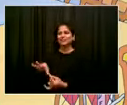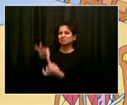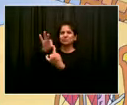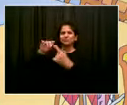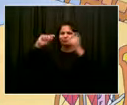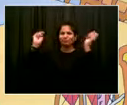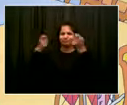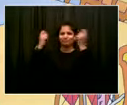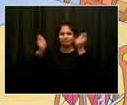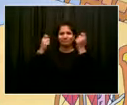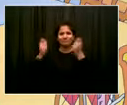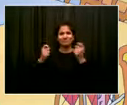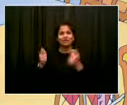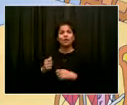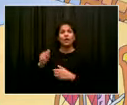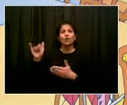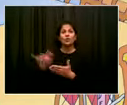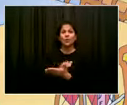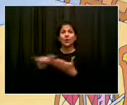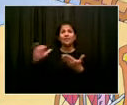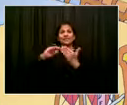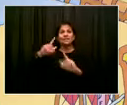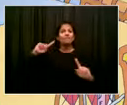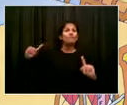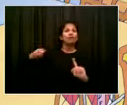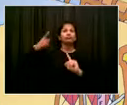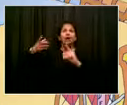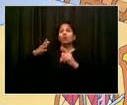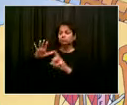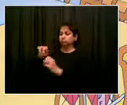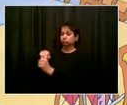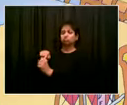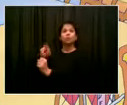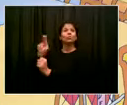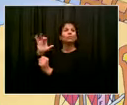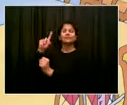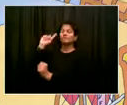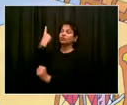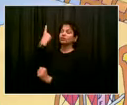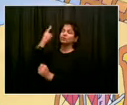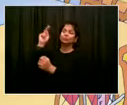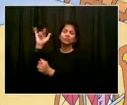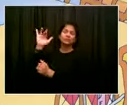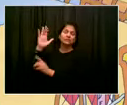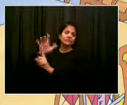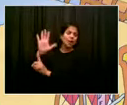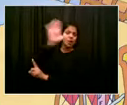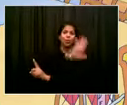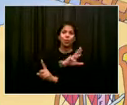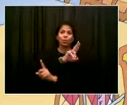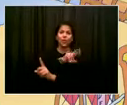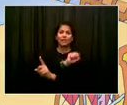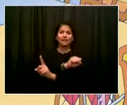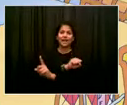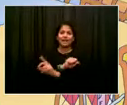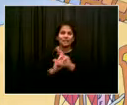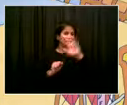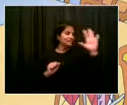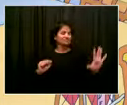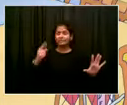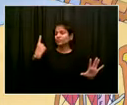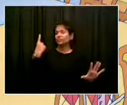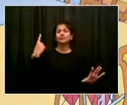have the Baby Bonds Initiative on this kind of scale, and we're starting it right here in Brooklyn. Okay, our indicators for